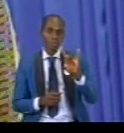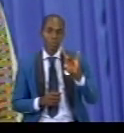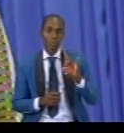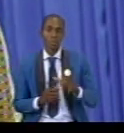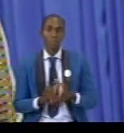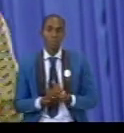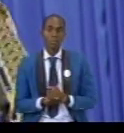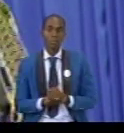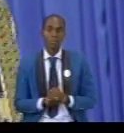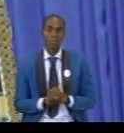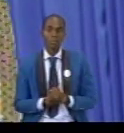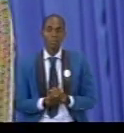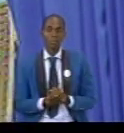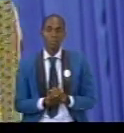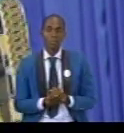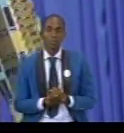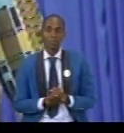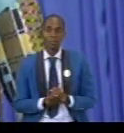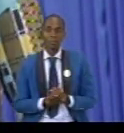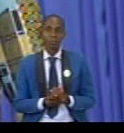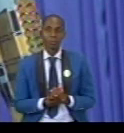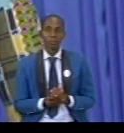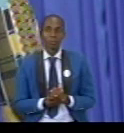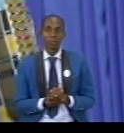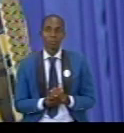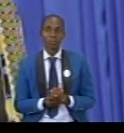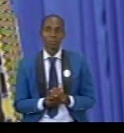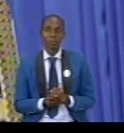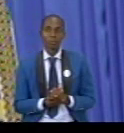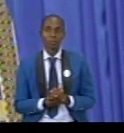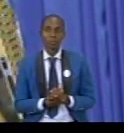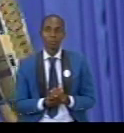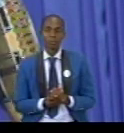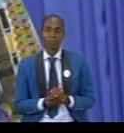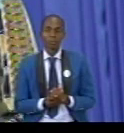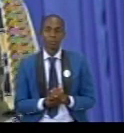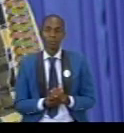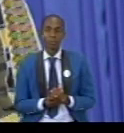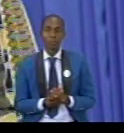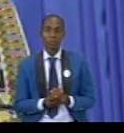2018 da omole